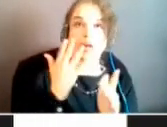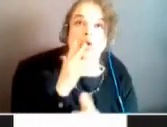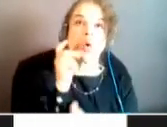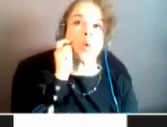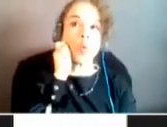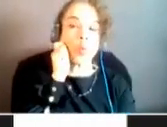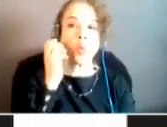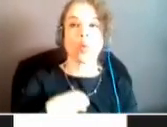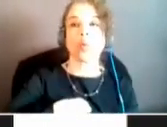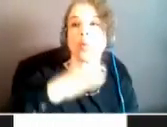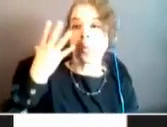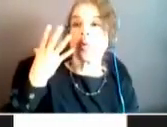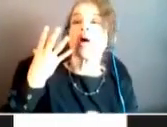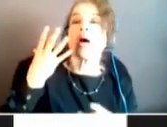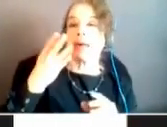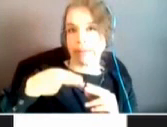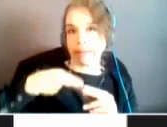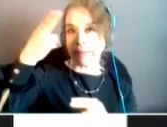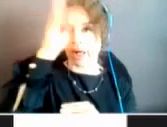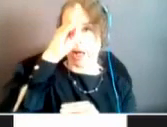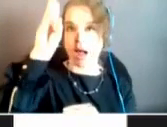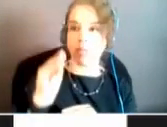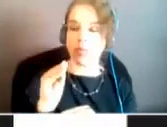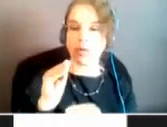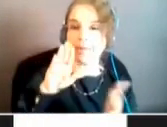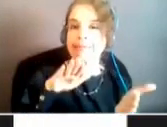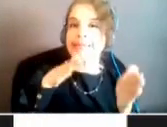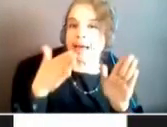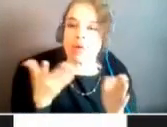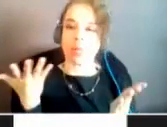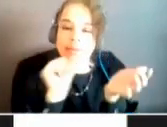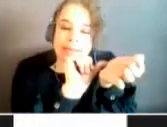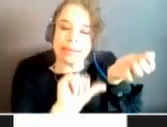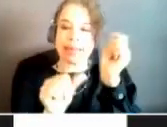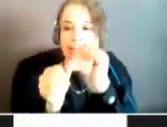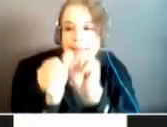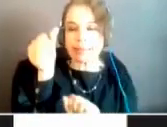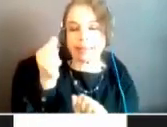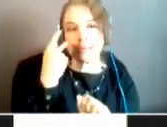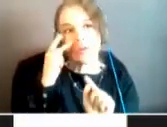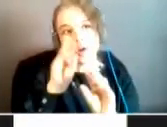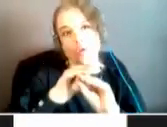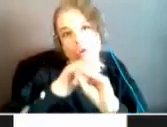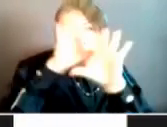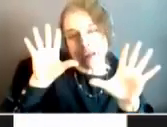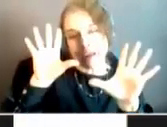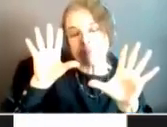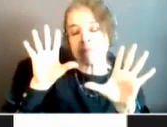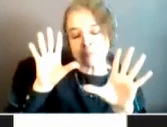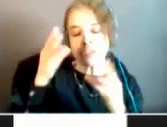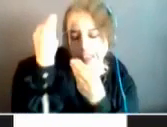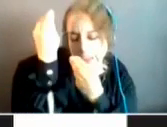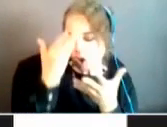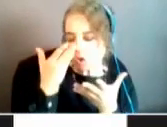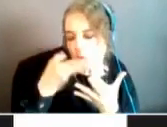that whites are the highest percentage dying by suicide. So when we layer this information, it highlights the need